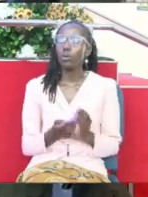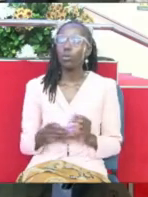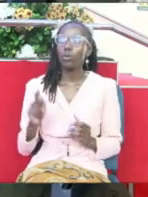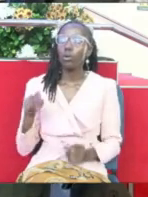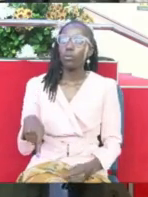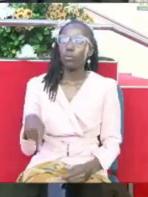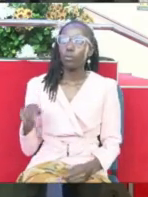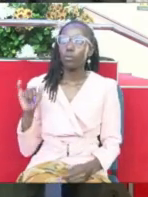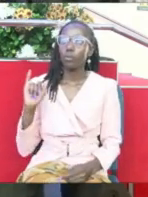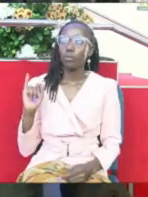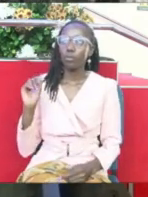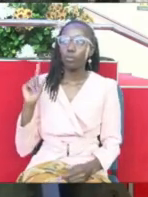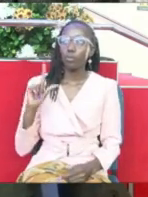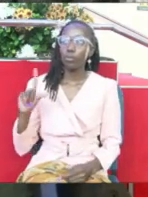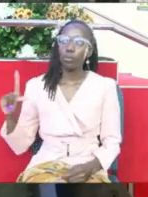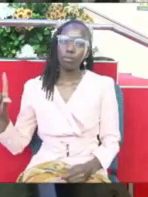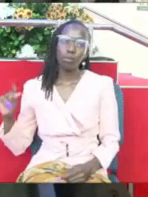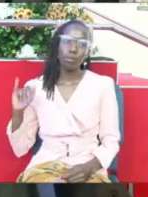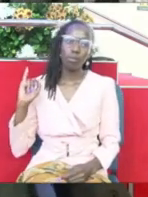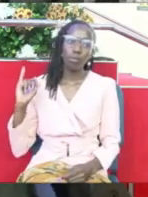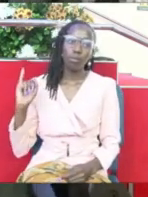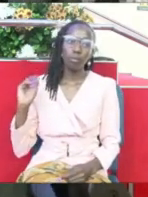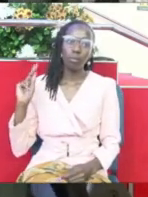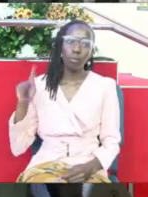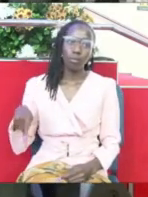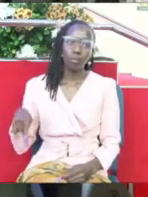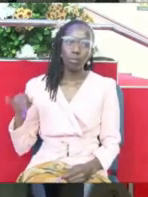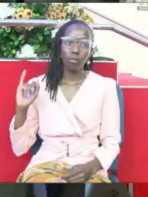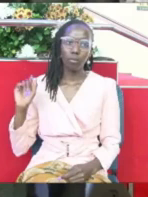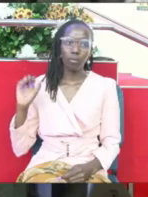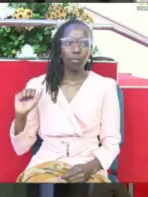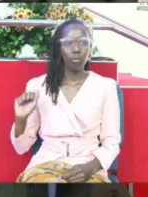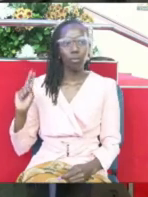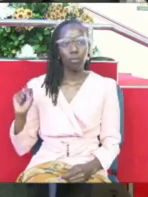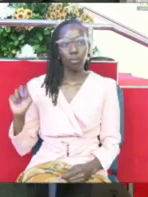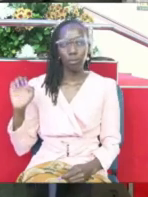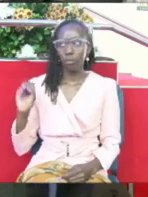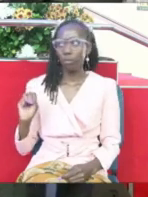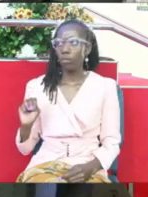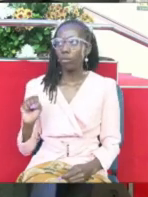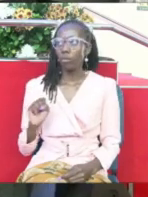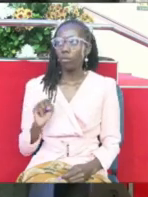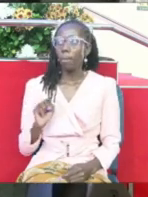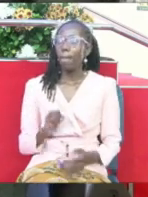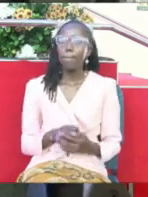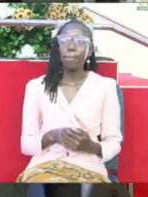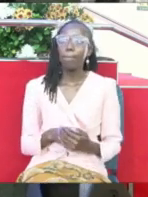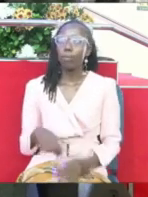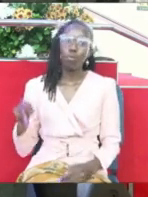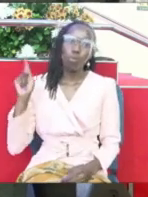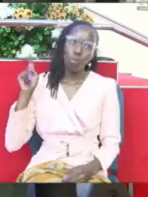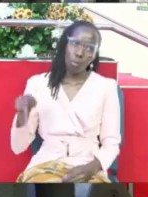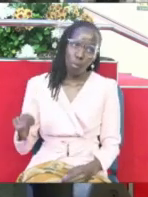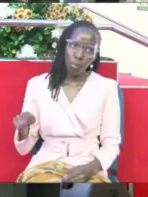Wafilipo 3:10. After he has been serving the Lord all his life, he has gone for missionary journeys. Baada ya kumhudumia Mungu miaka mingi akienda